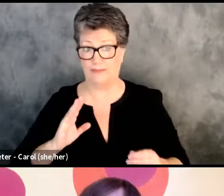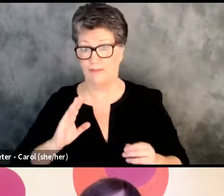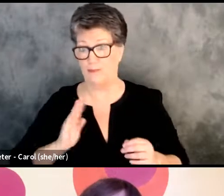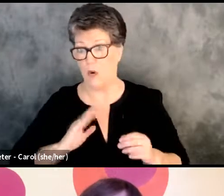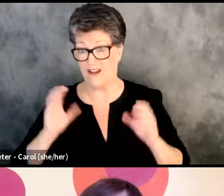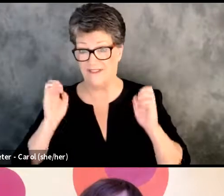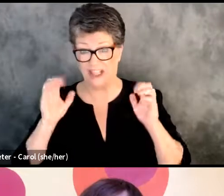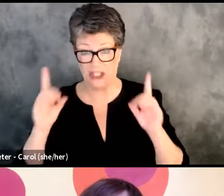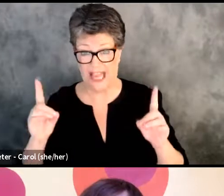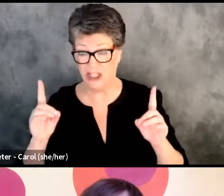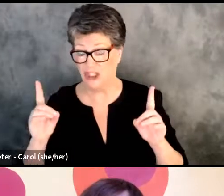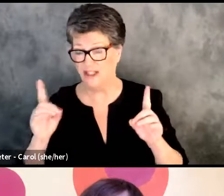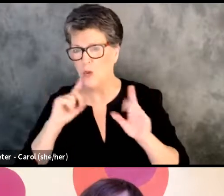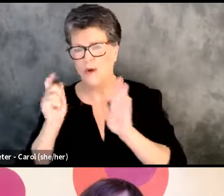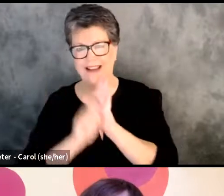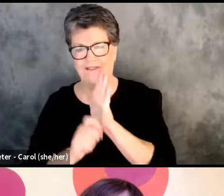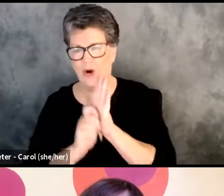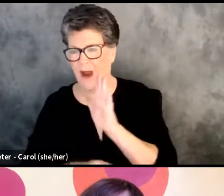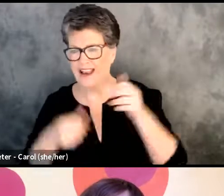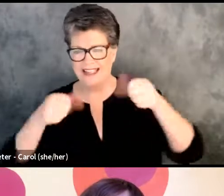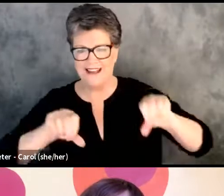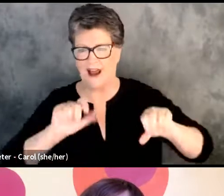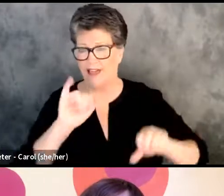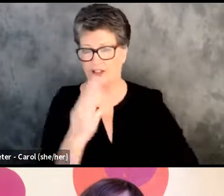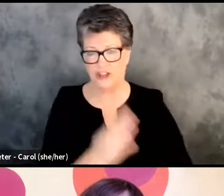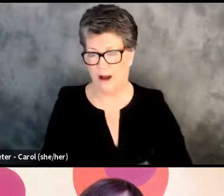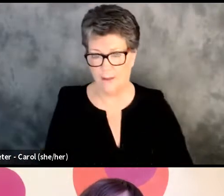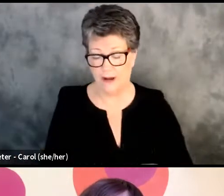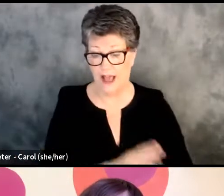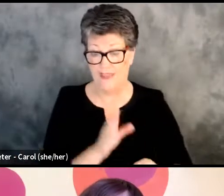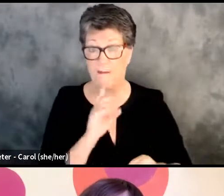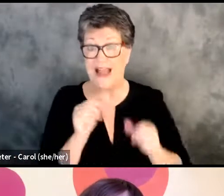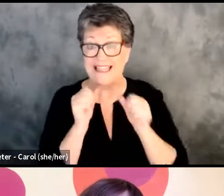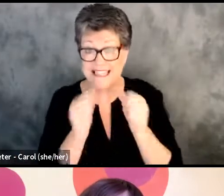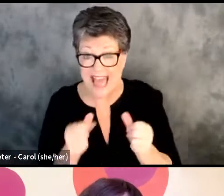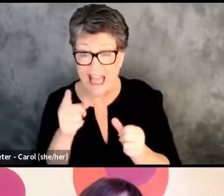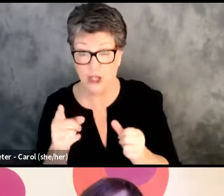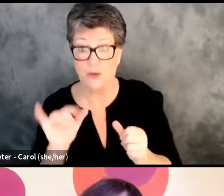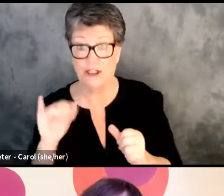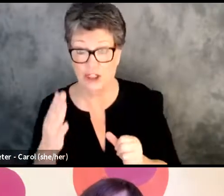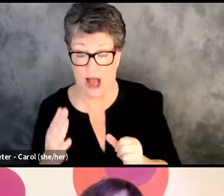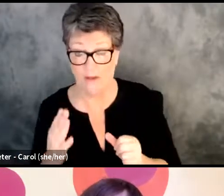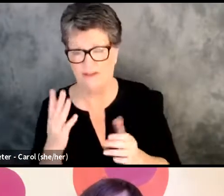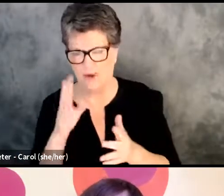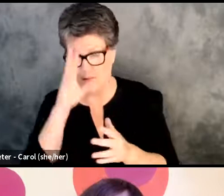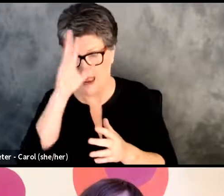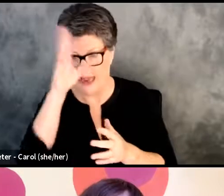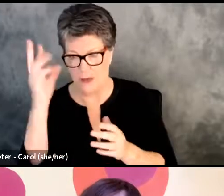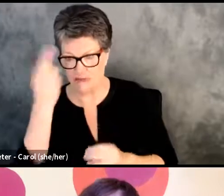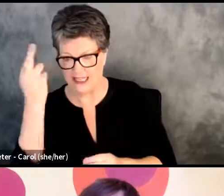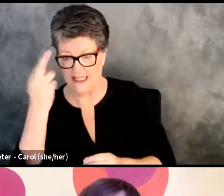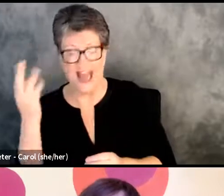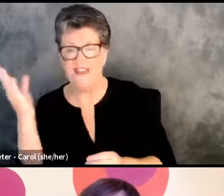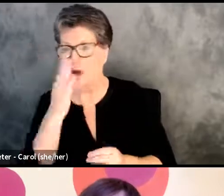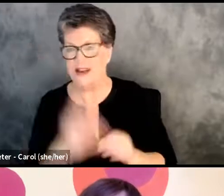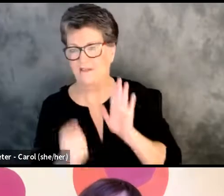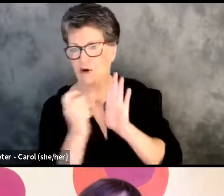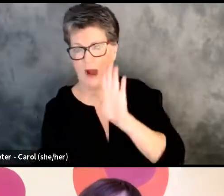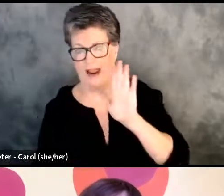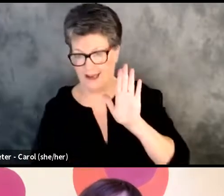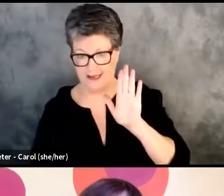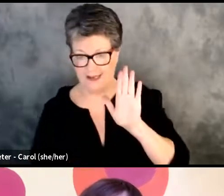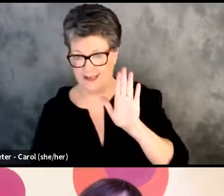ever write a letter of denial of a job. They might deny you a job for made up reasons, but they would not write that